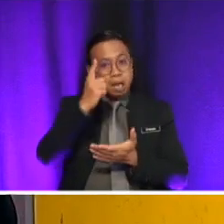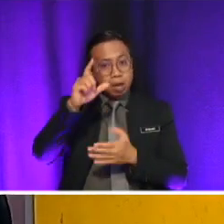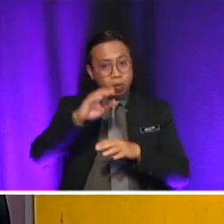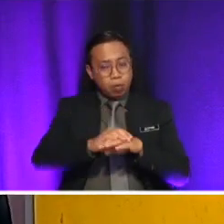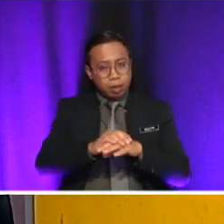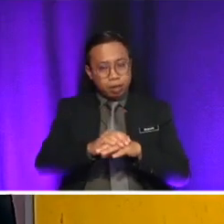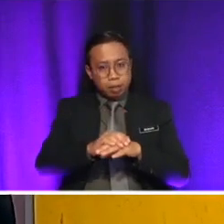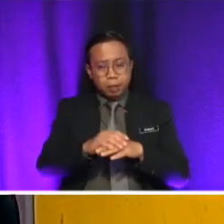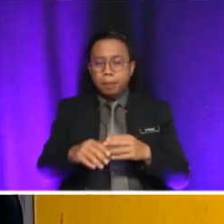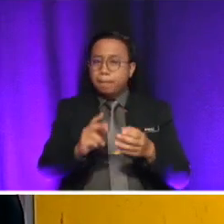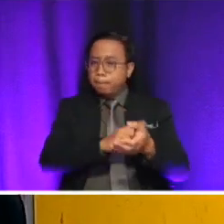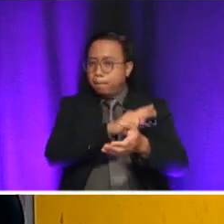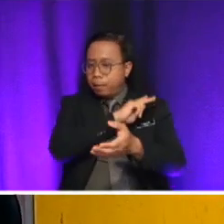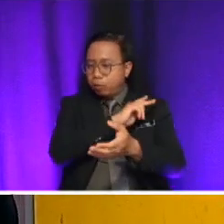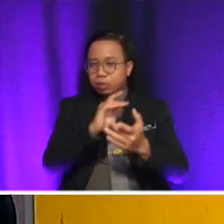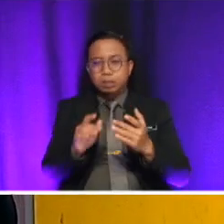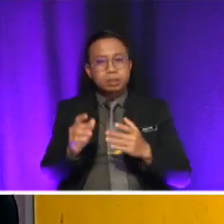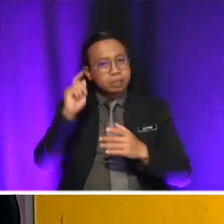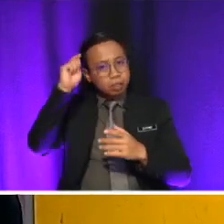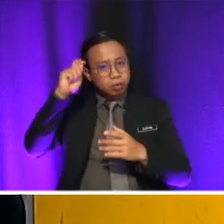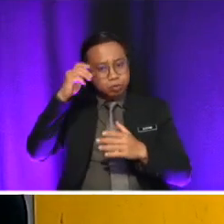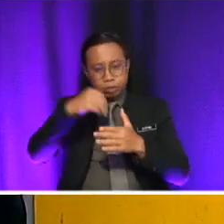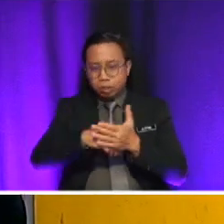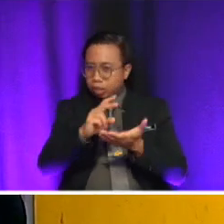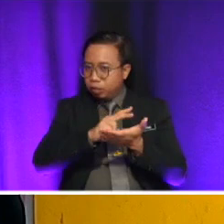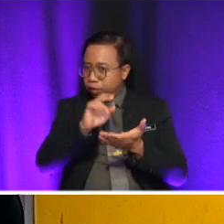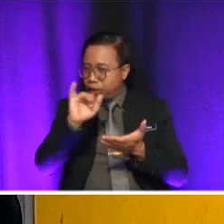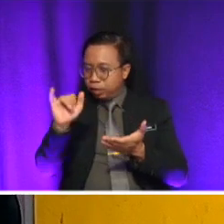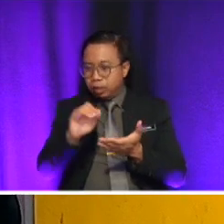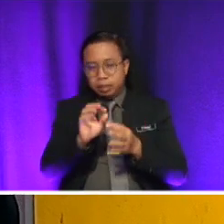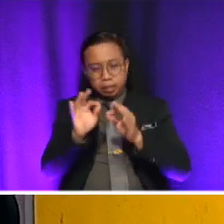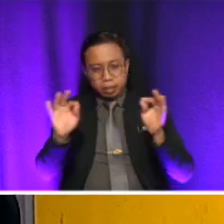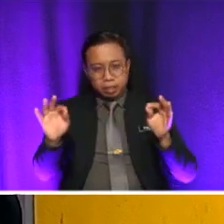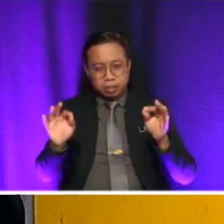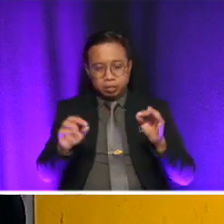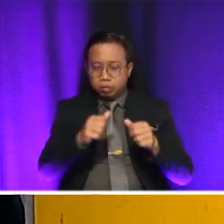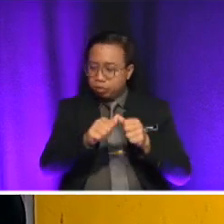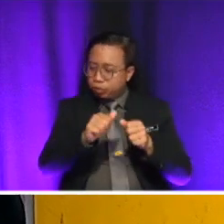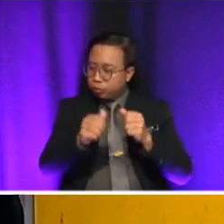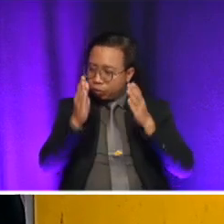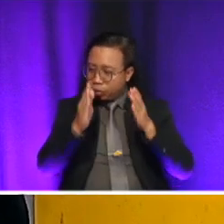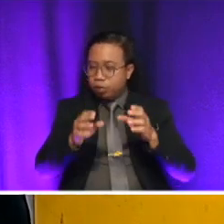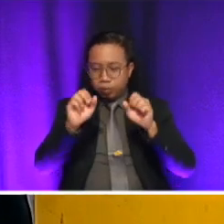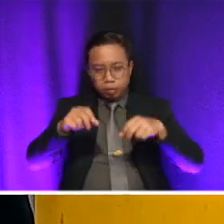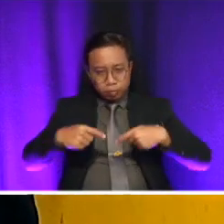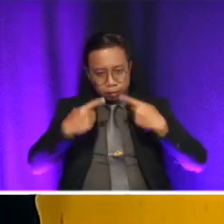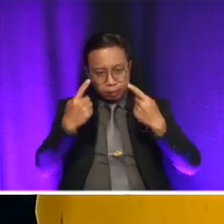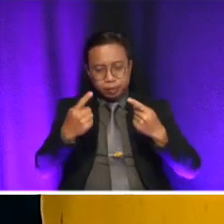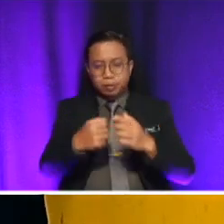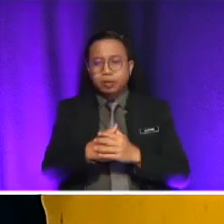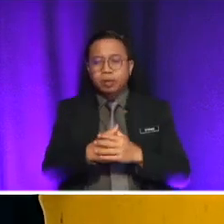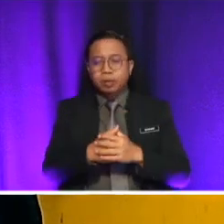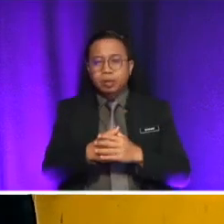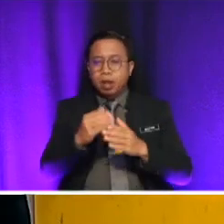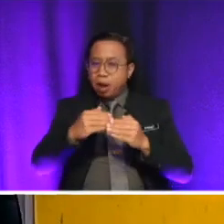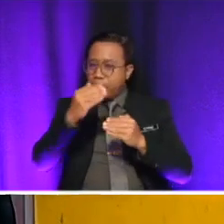by Technology, a reading task. Okay, in the reading task, I have shared with everyone on how to go about a text. So rather